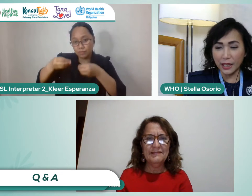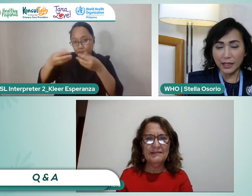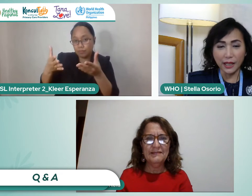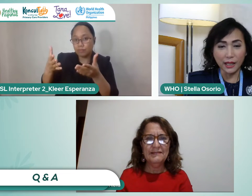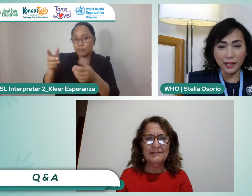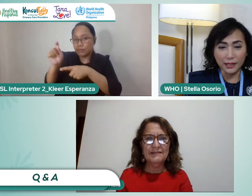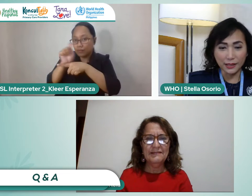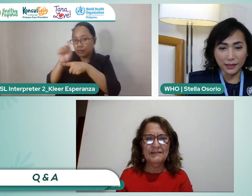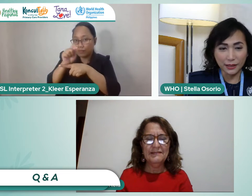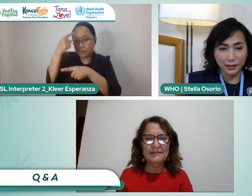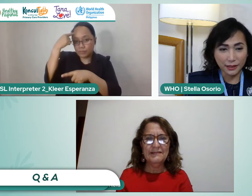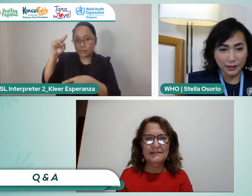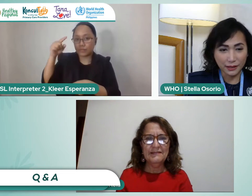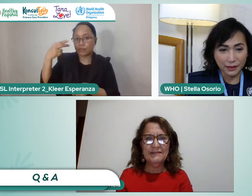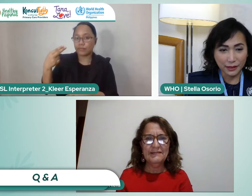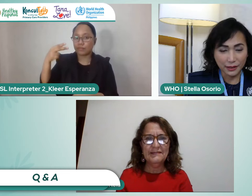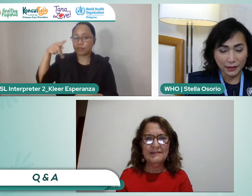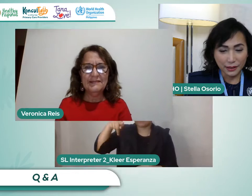HPV DNA?